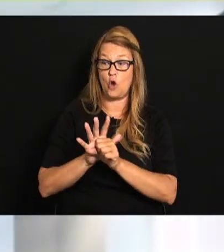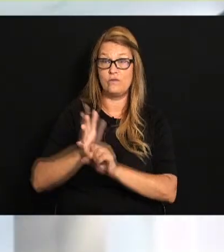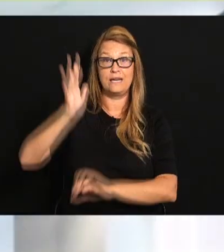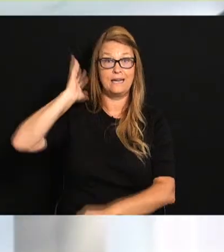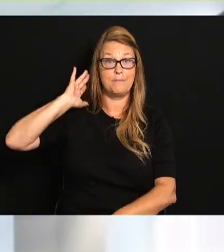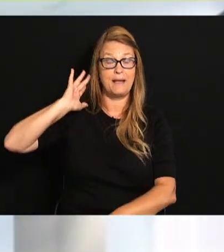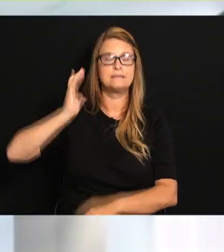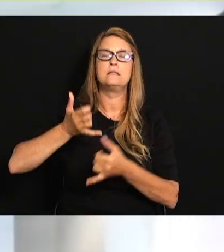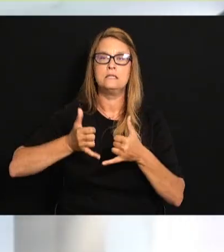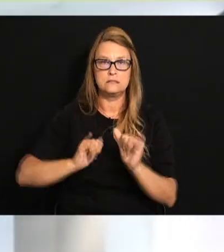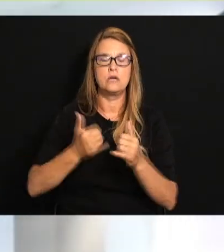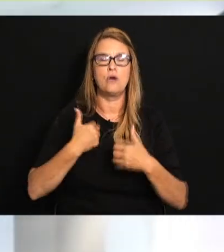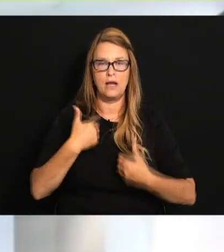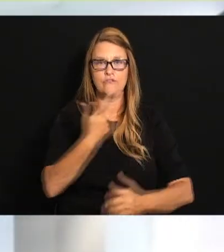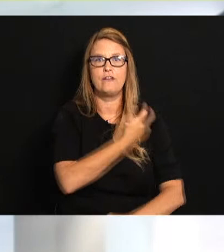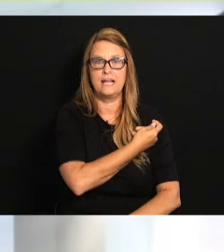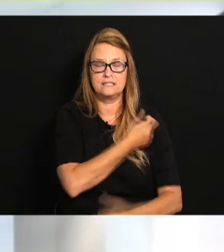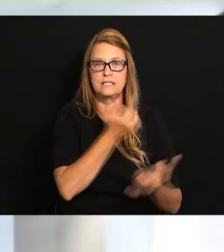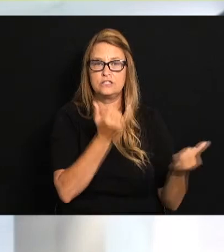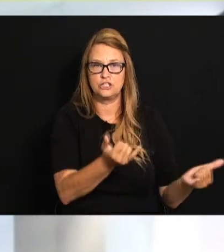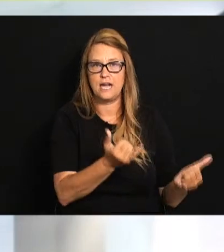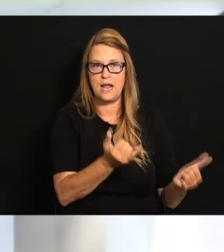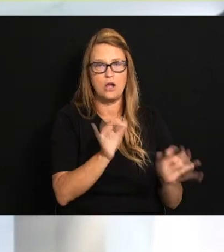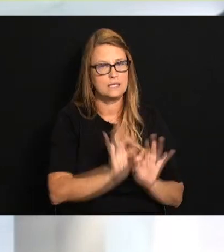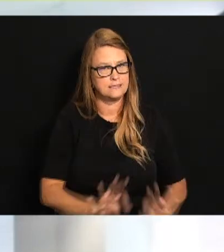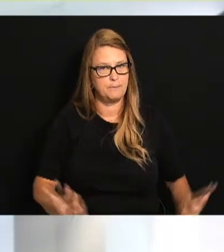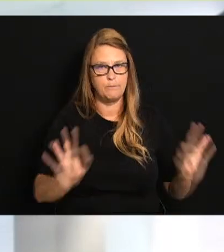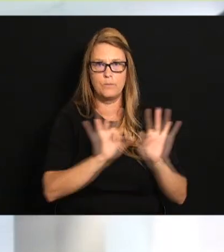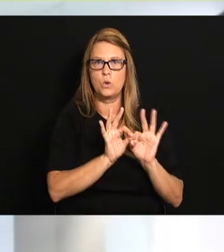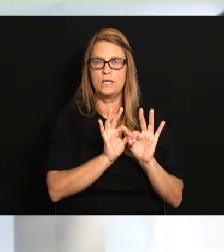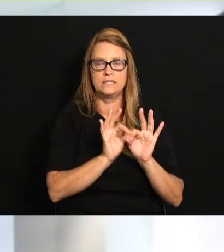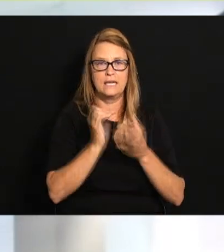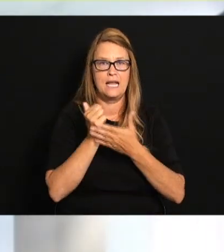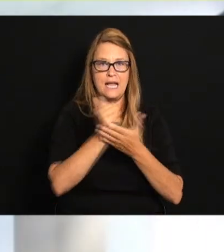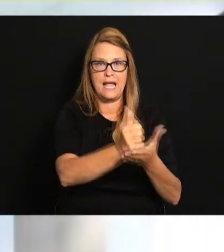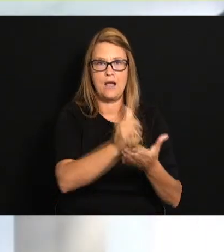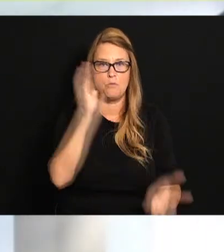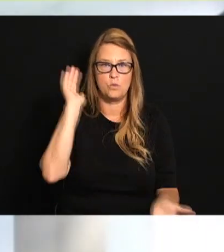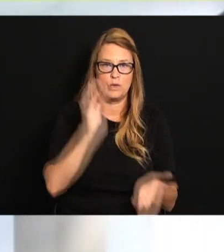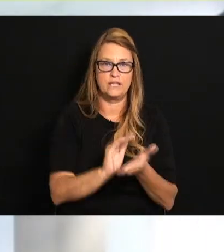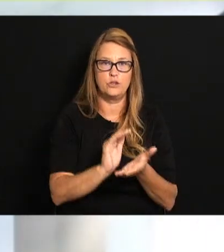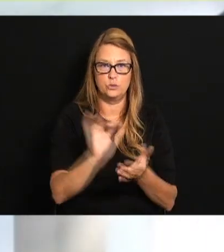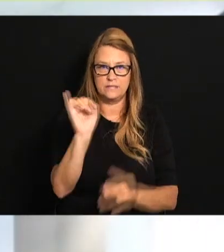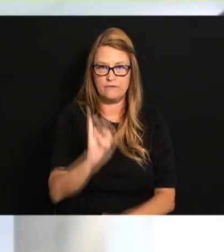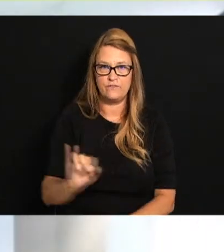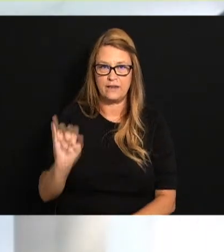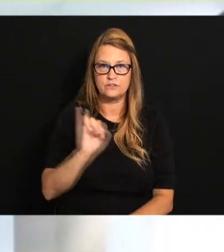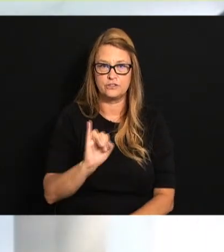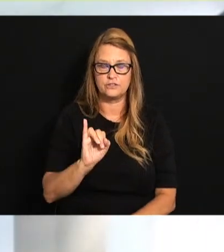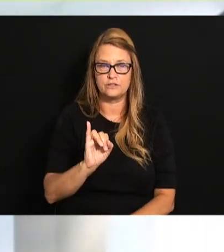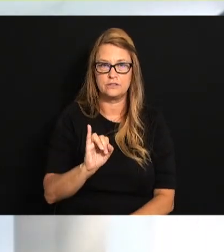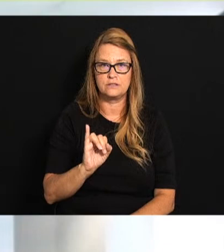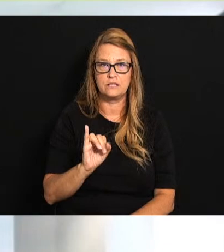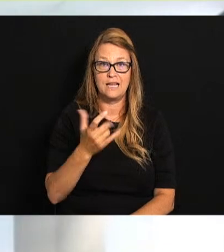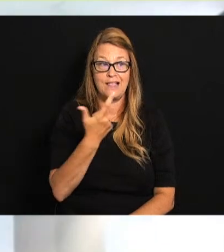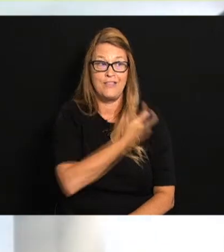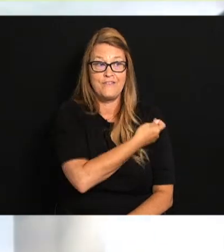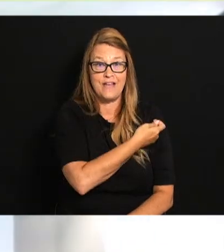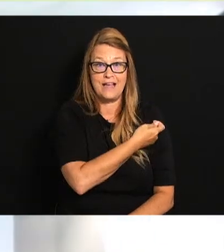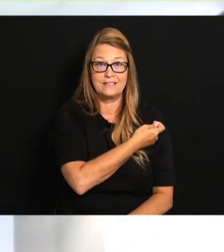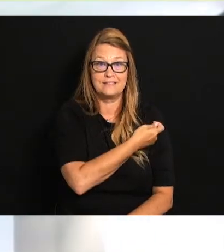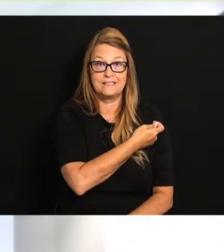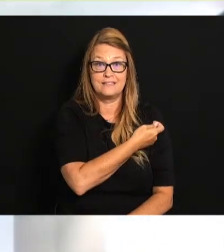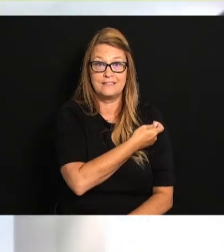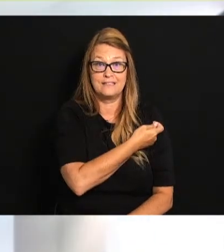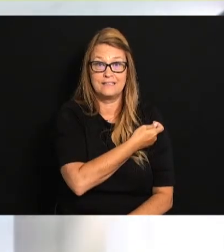get vaccinated as well. We do know that's important and can help reduce reinfections. The vaccines, as mentioned,